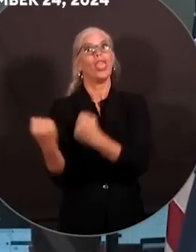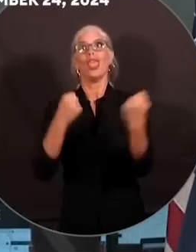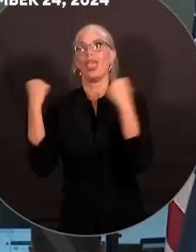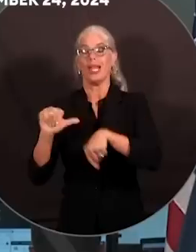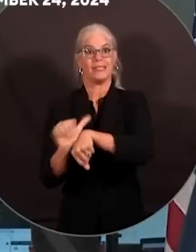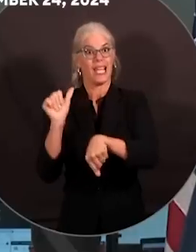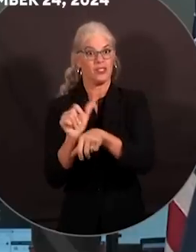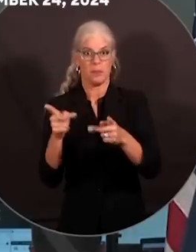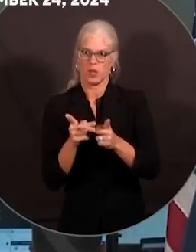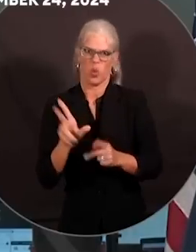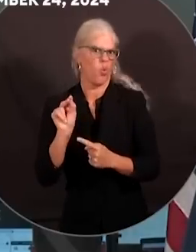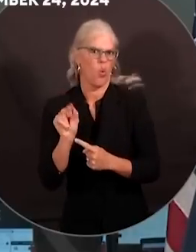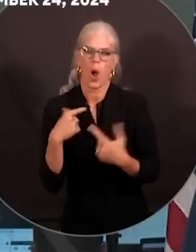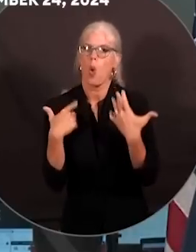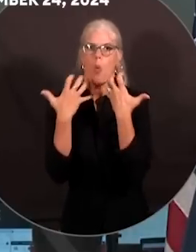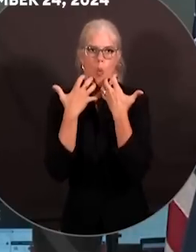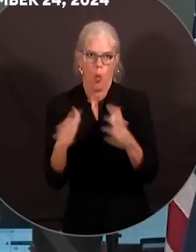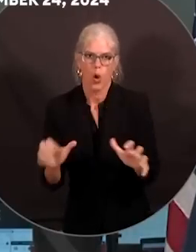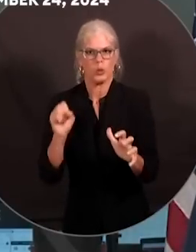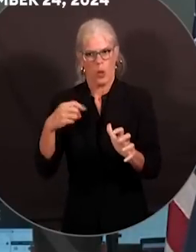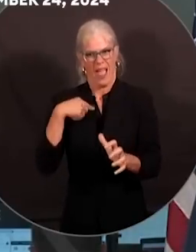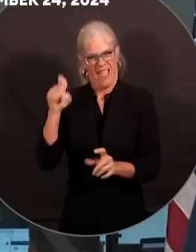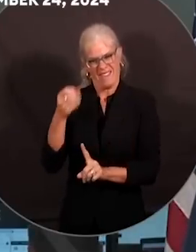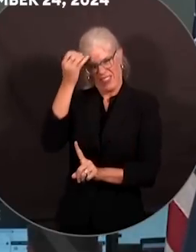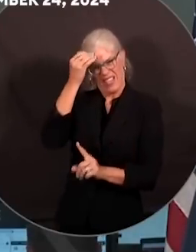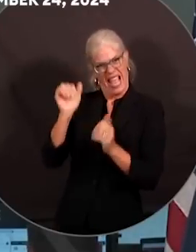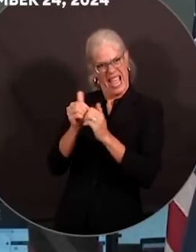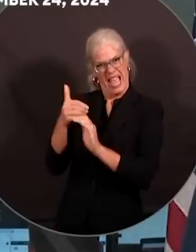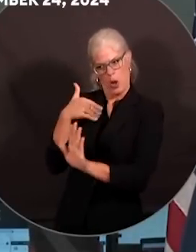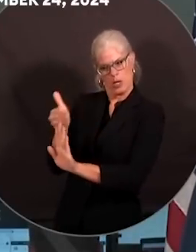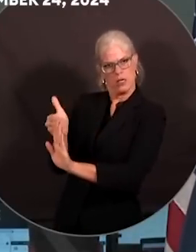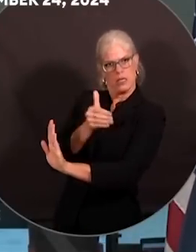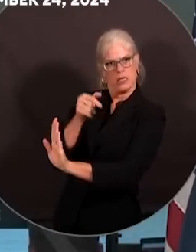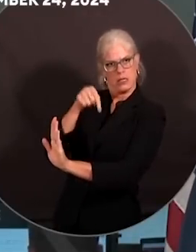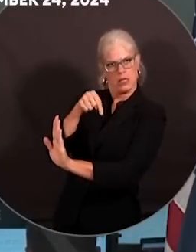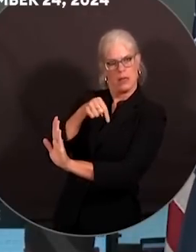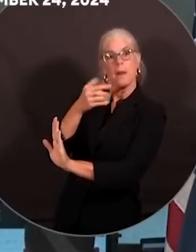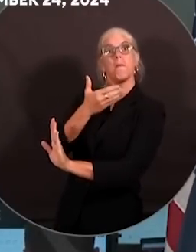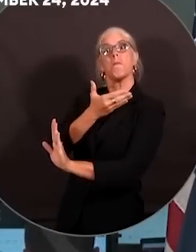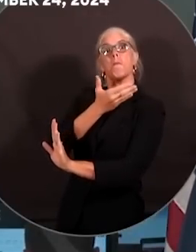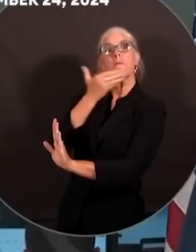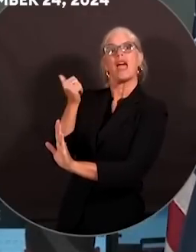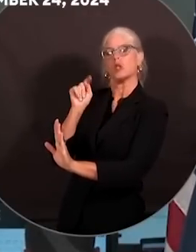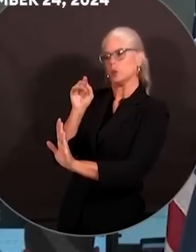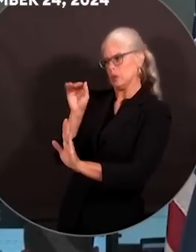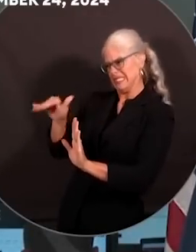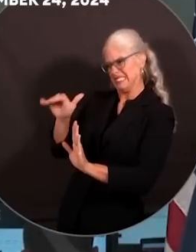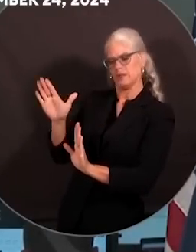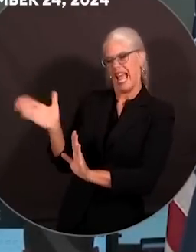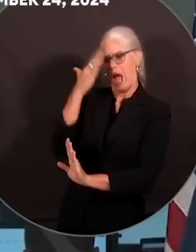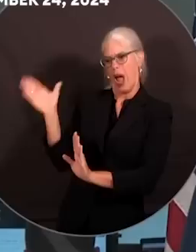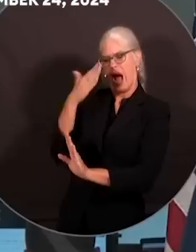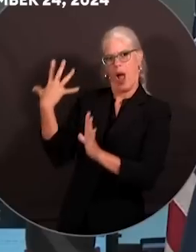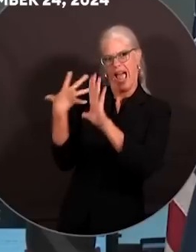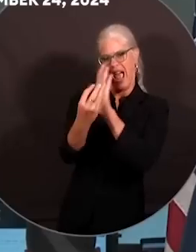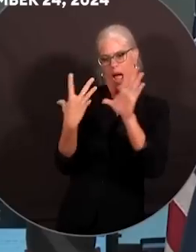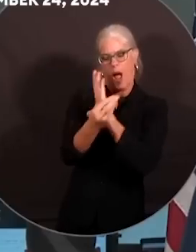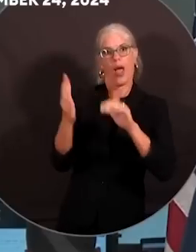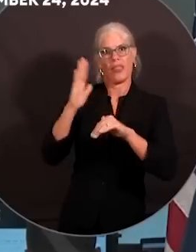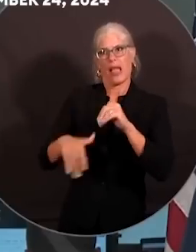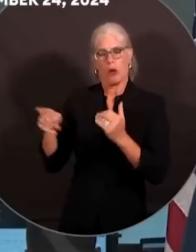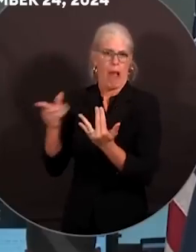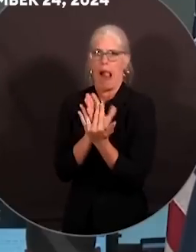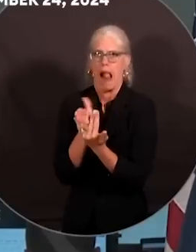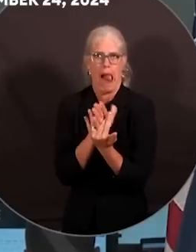struggles over this, but at the end of the day, they make the decision that's best for their community. Make sure that if your emergency